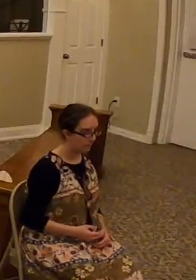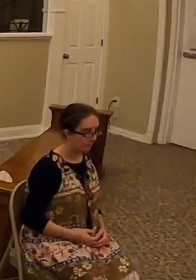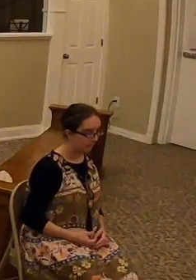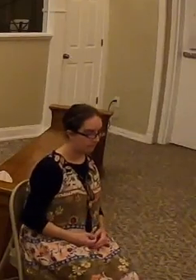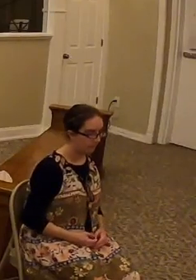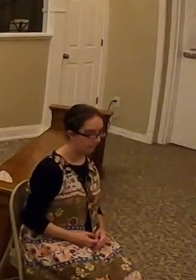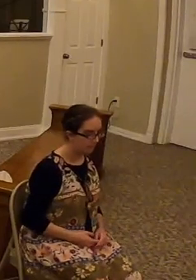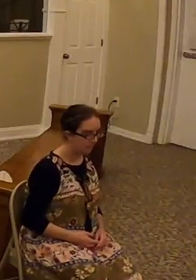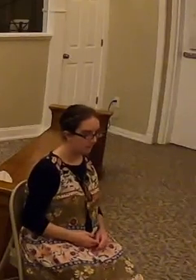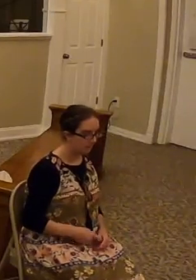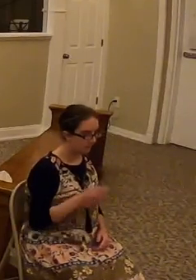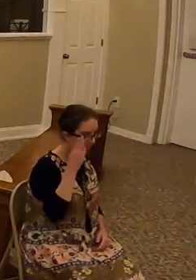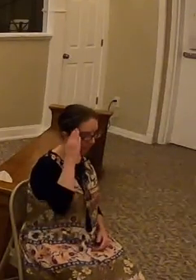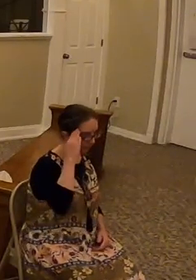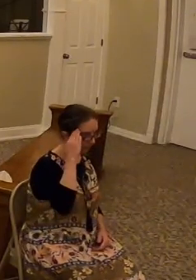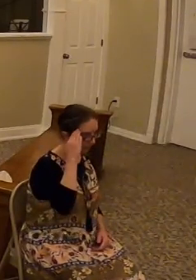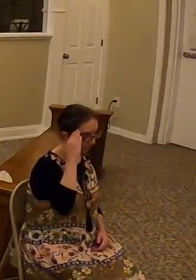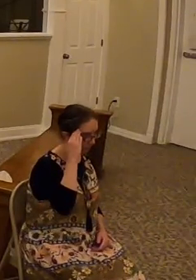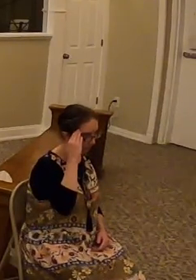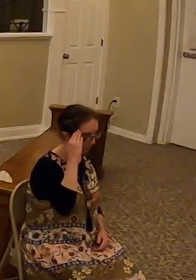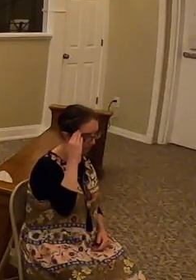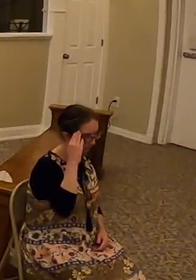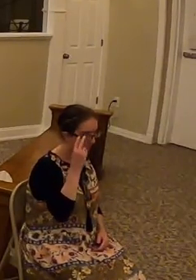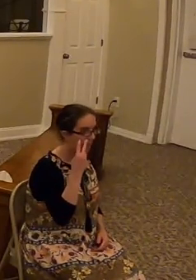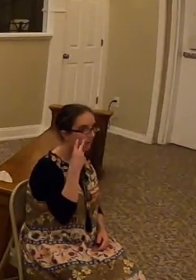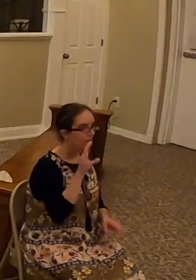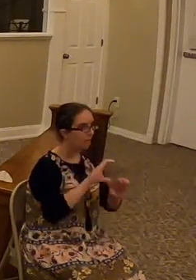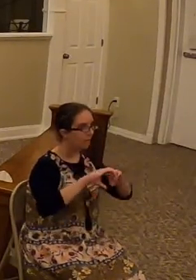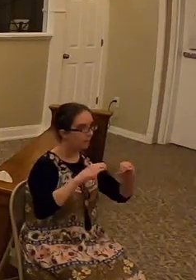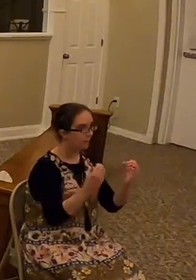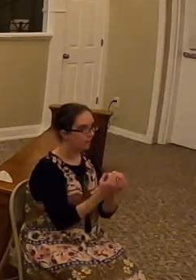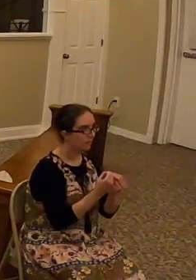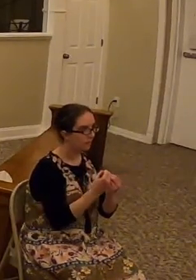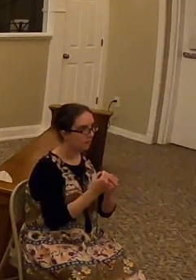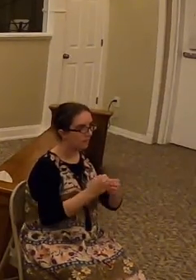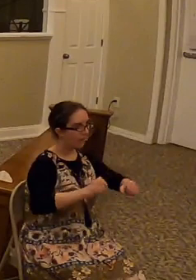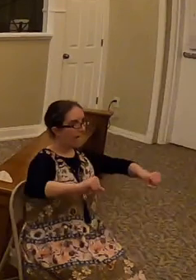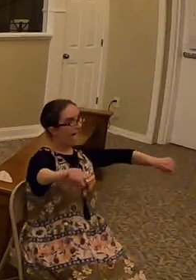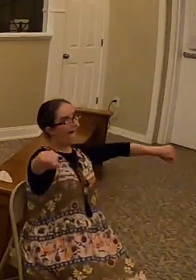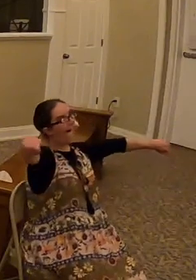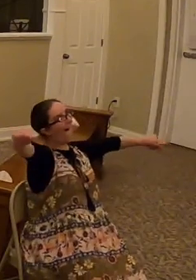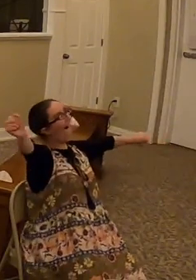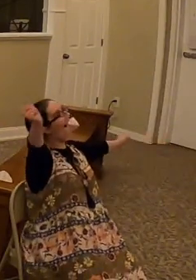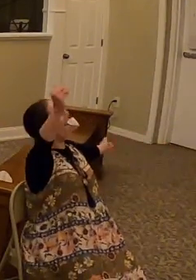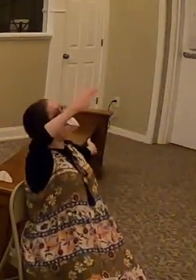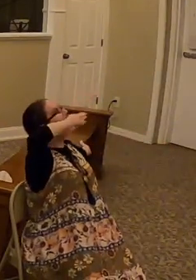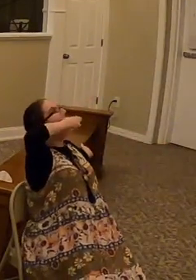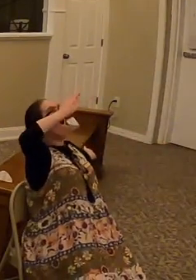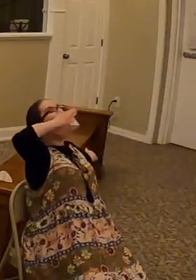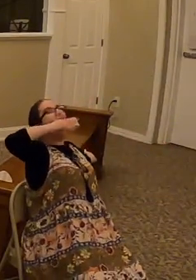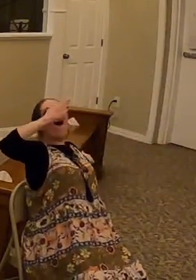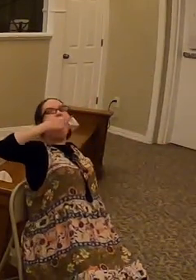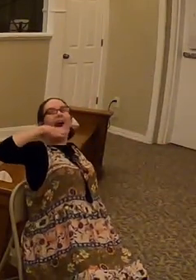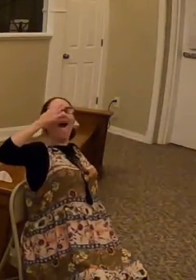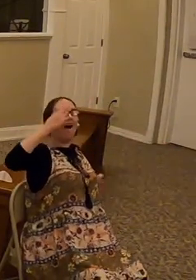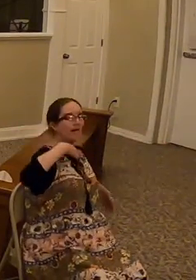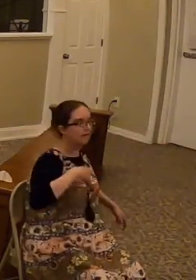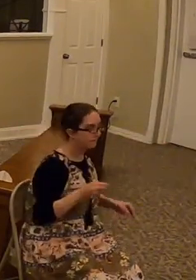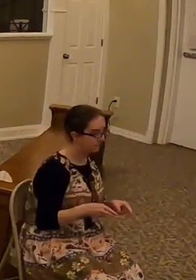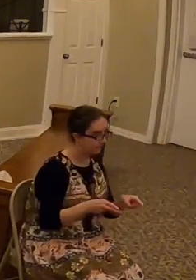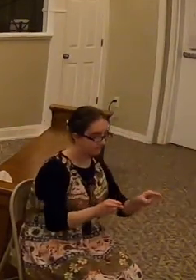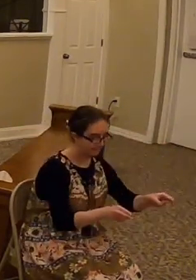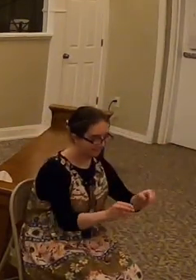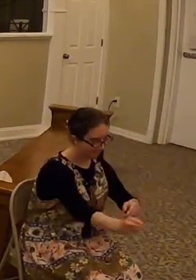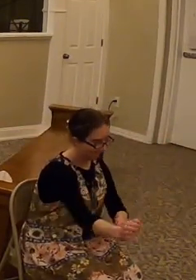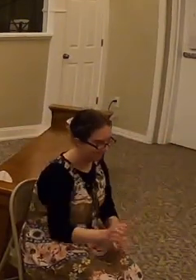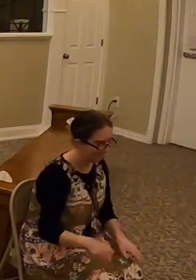And guess what? I looked at the congregation, and everybody's like, "Oh, I wish I could get through," you know, that kind of deal.